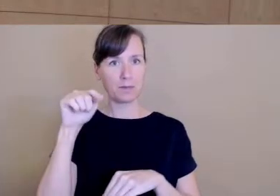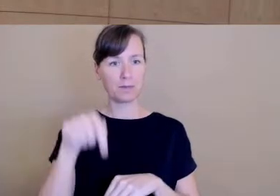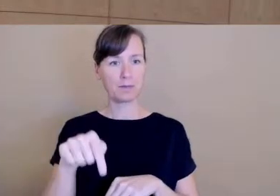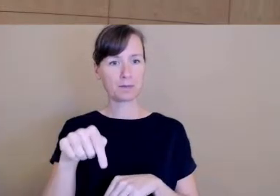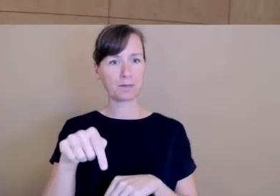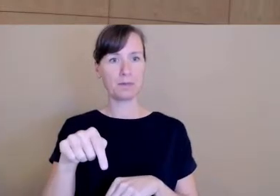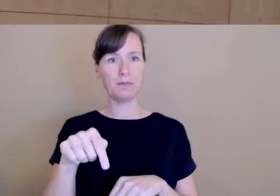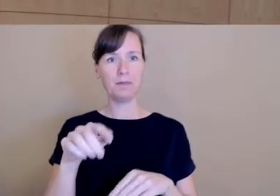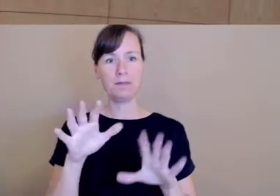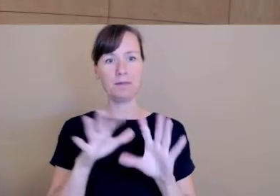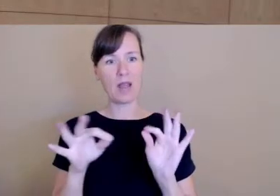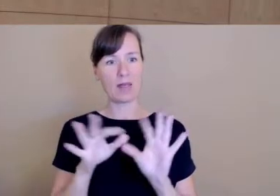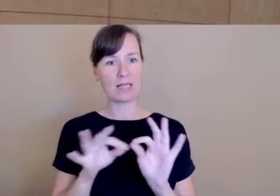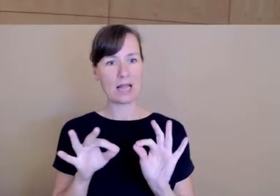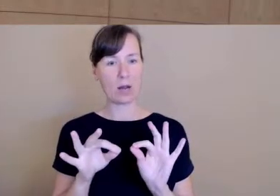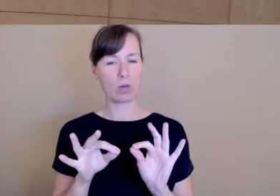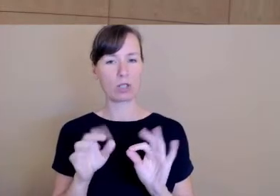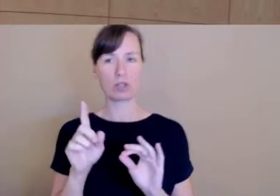language?